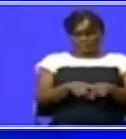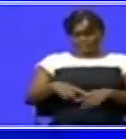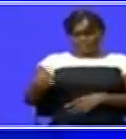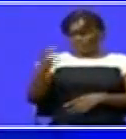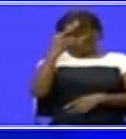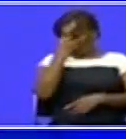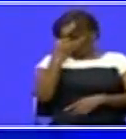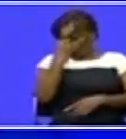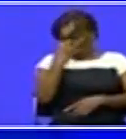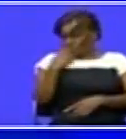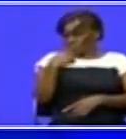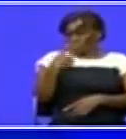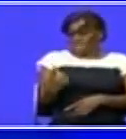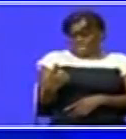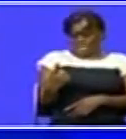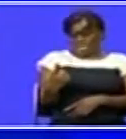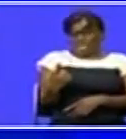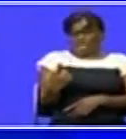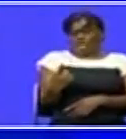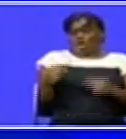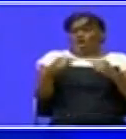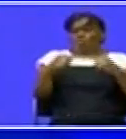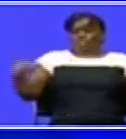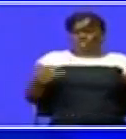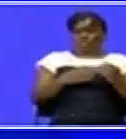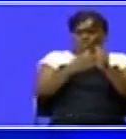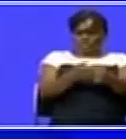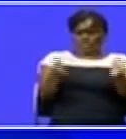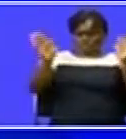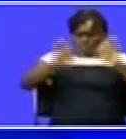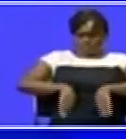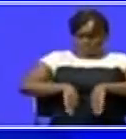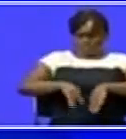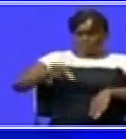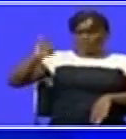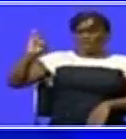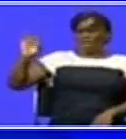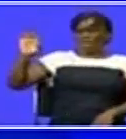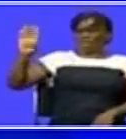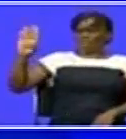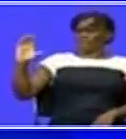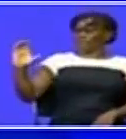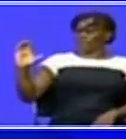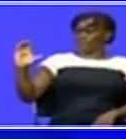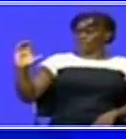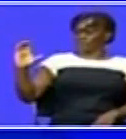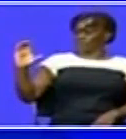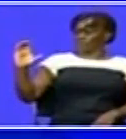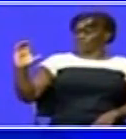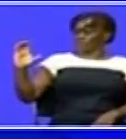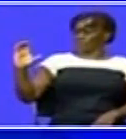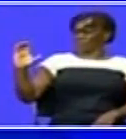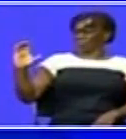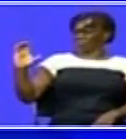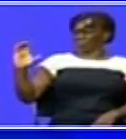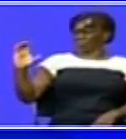President William Ruto says calls by the opposition leaders for the disbandment of the Independent Electoral and Boundaries Commission, IEBC,